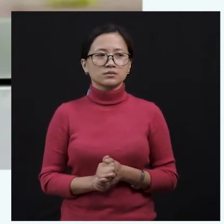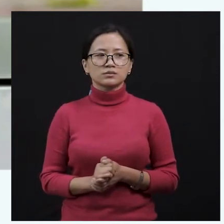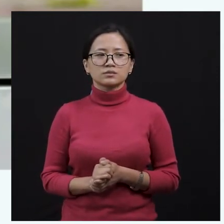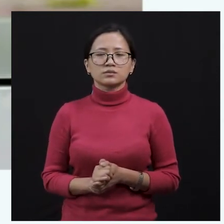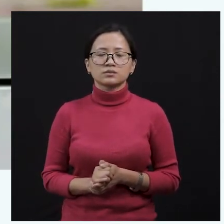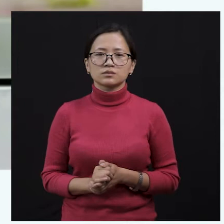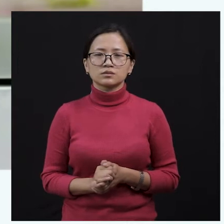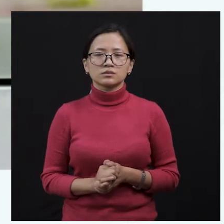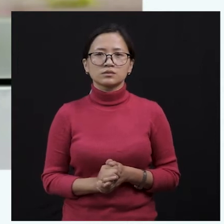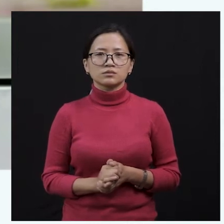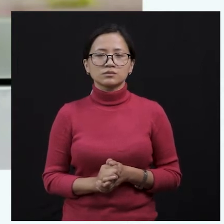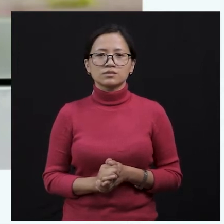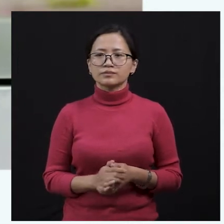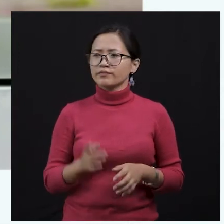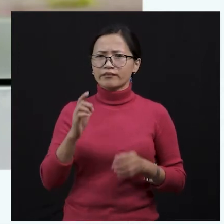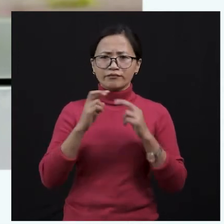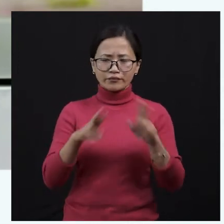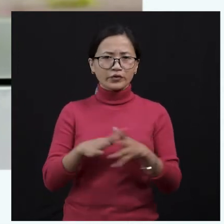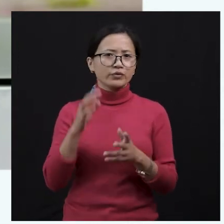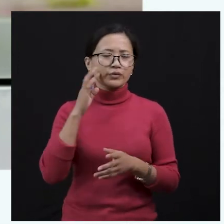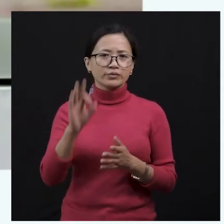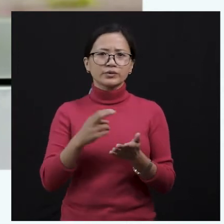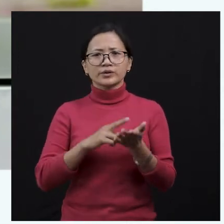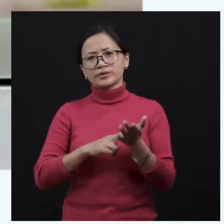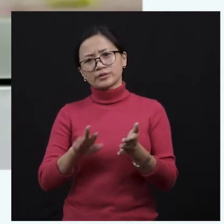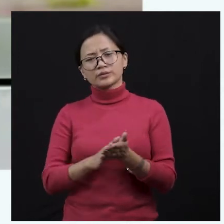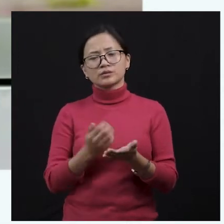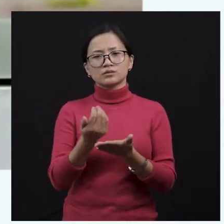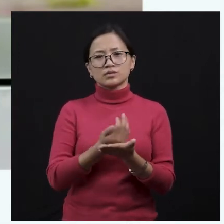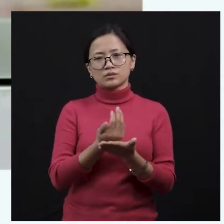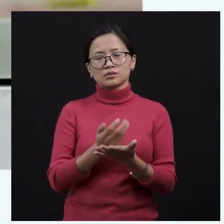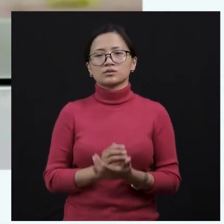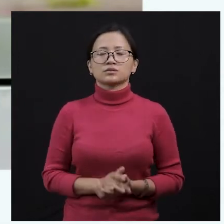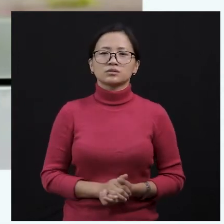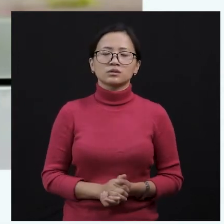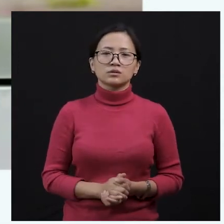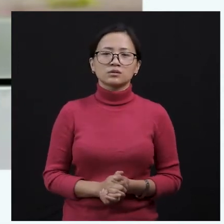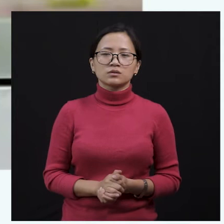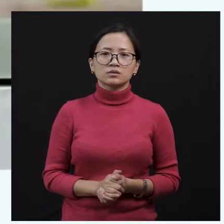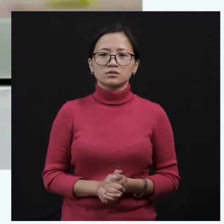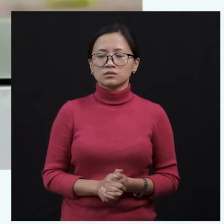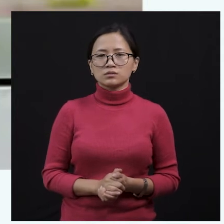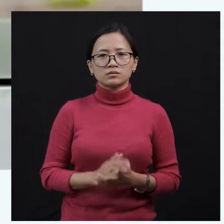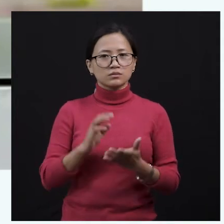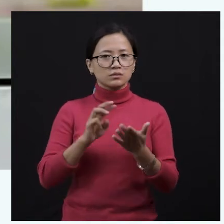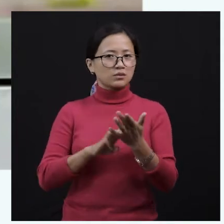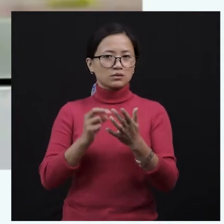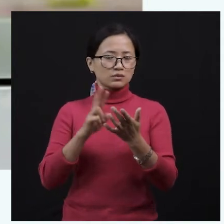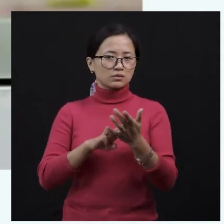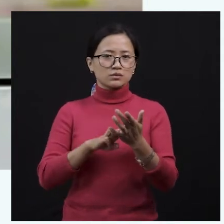Now, this is a very important natural resources. They are